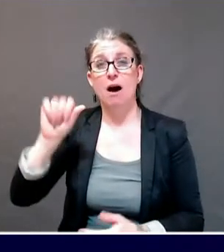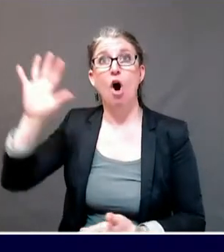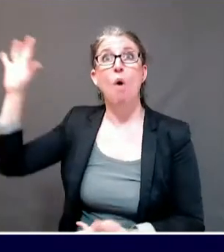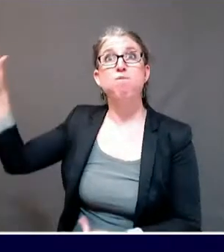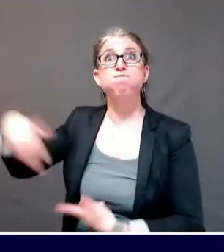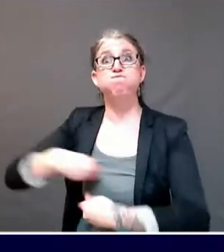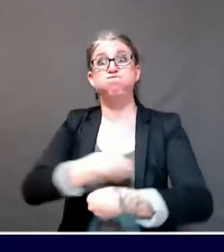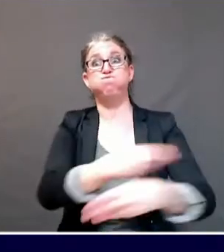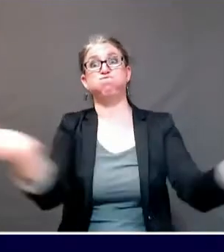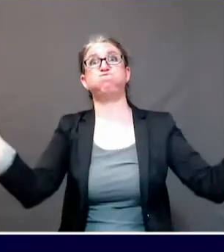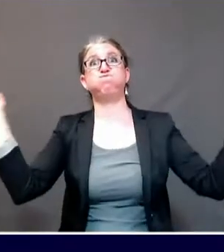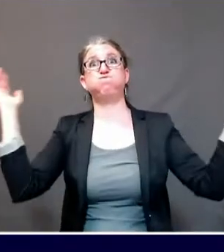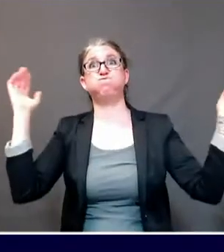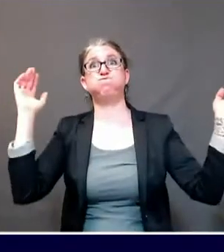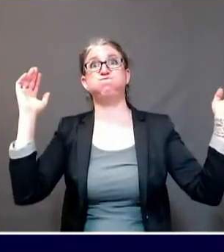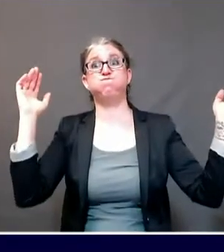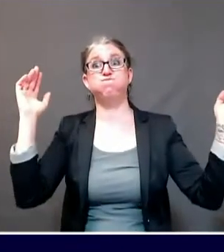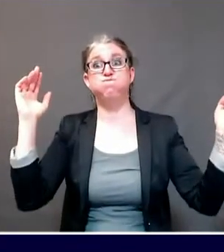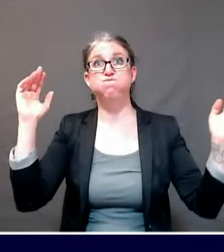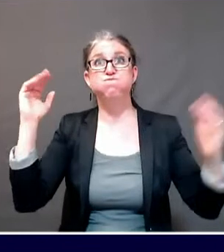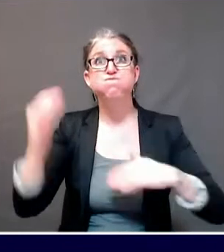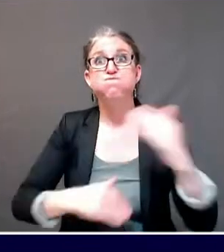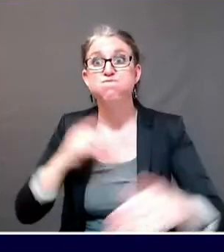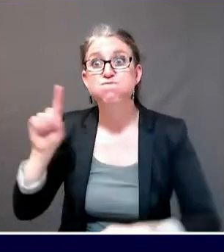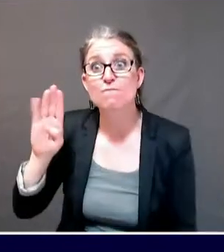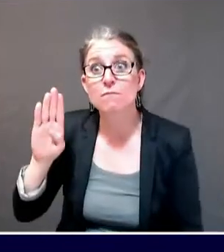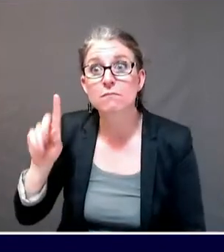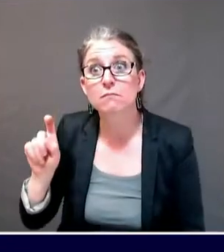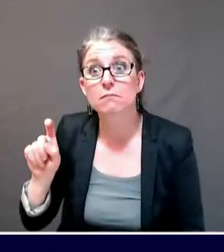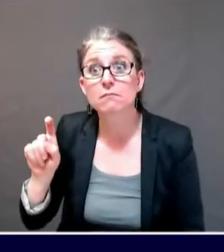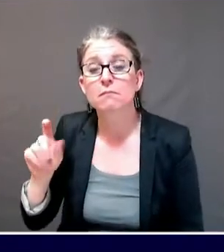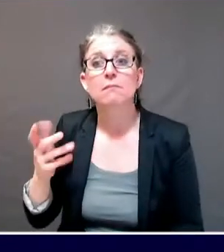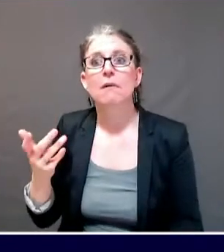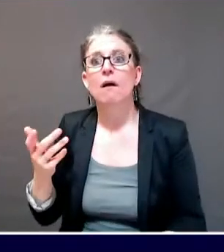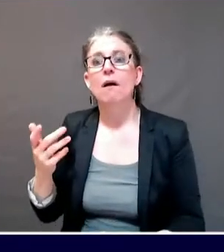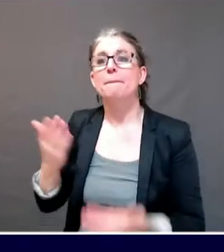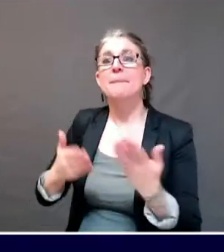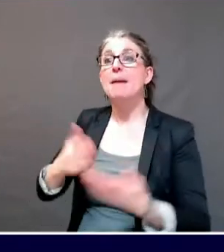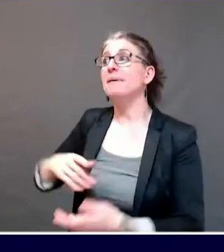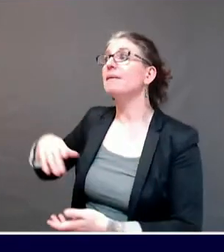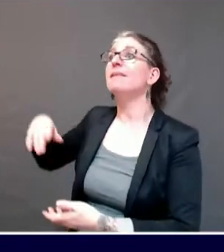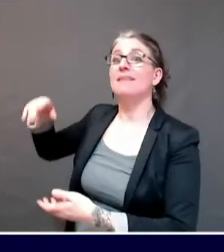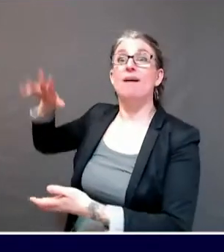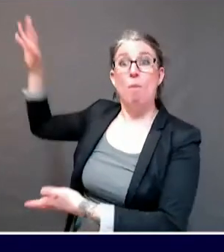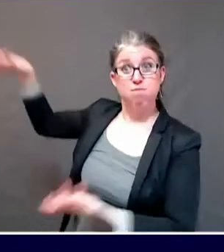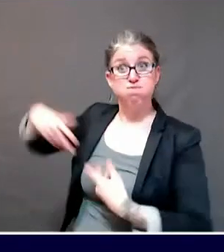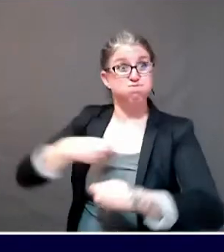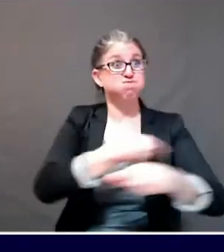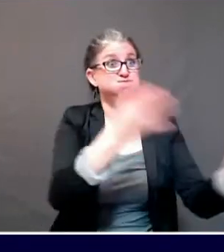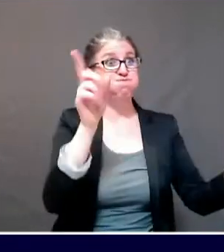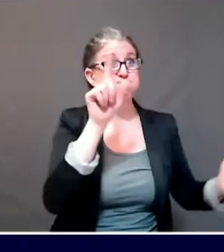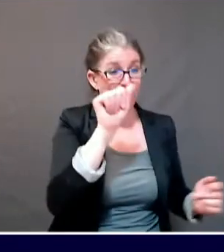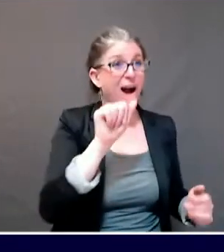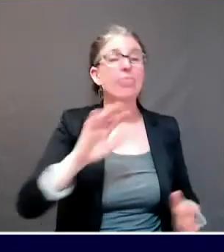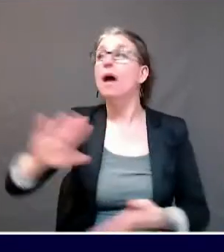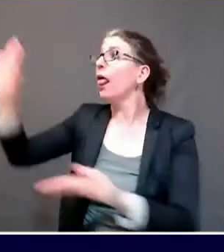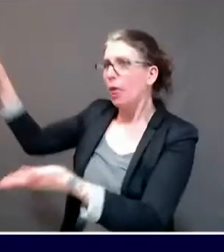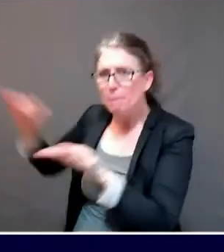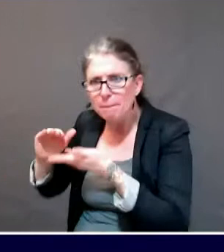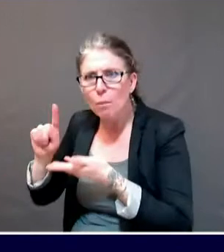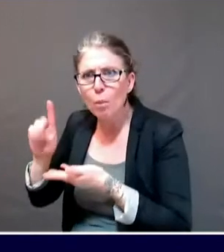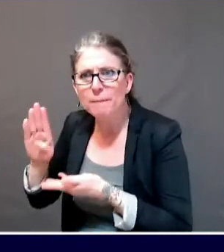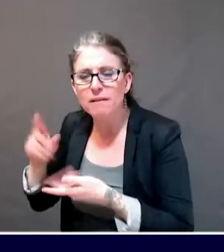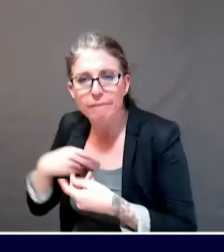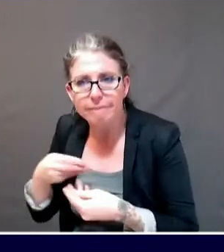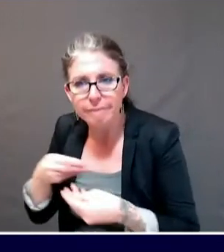in 1B, 1C, and subsequent phases looks like. So there is not a single number. What I will throw out, though, is